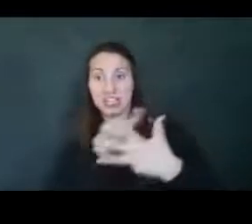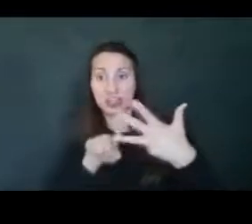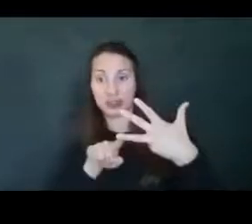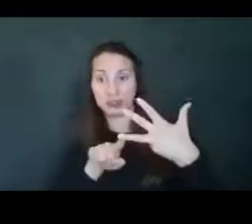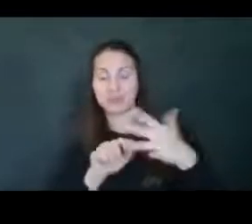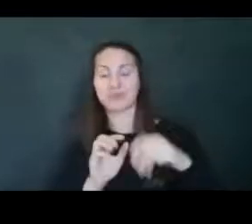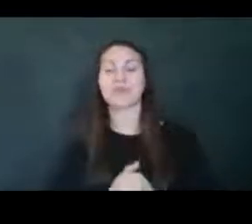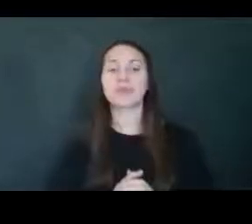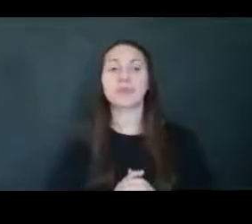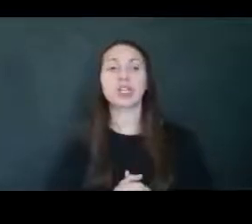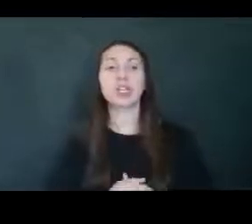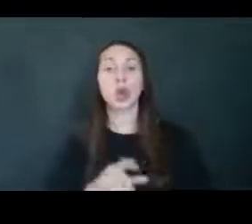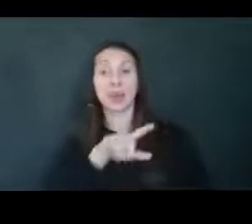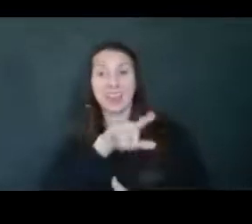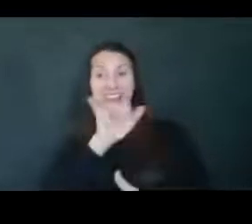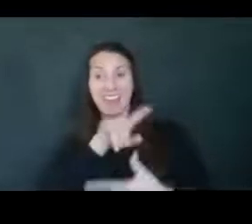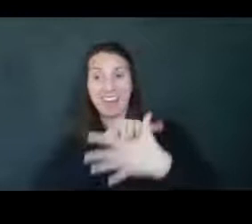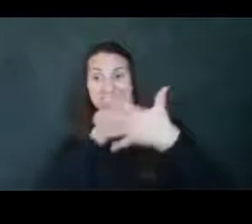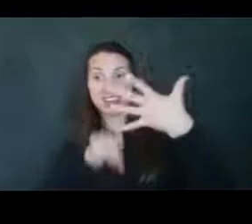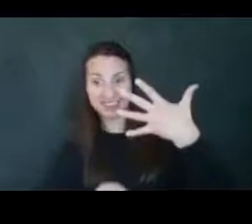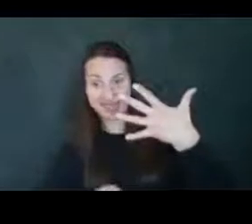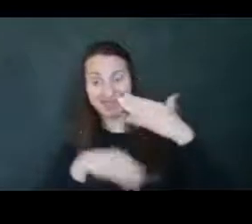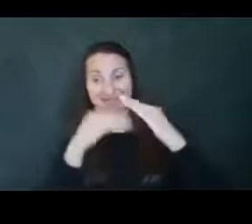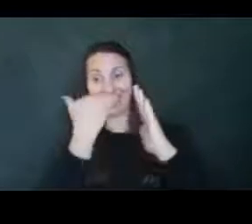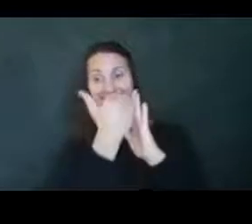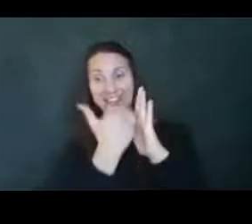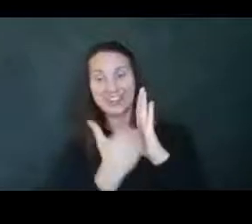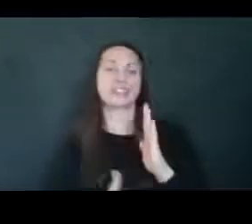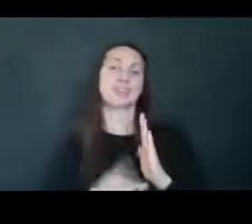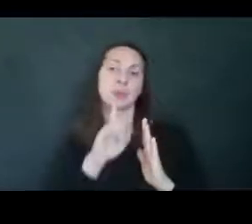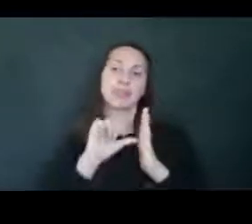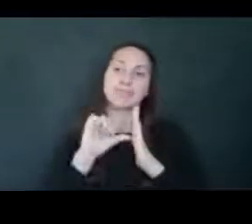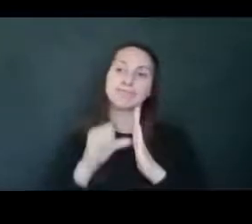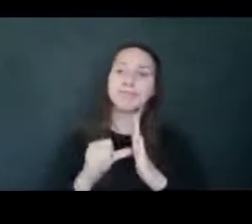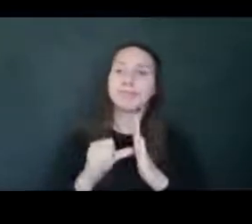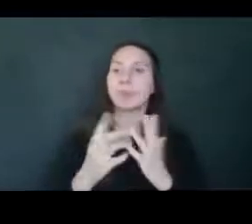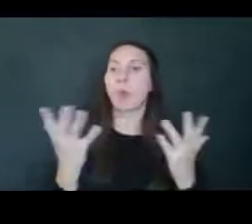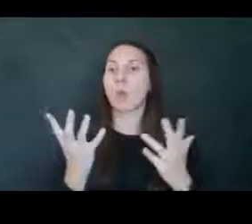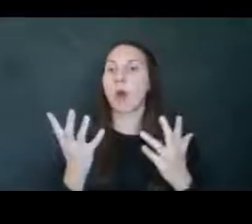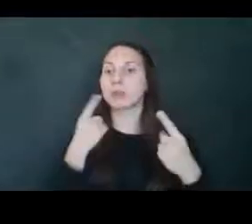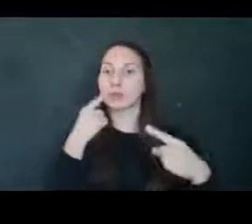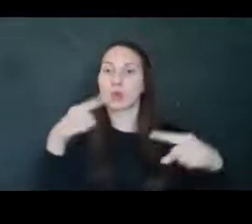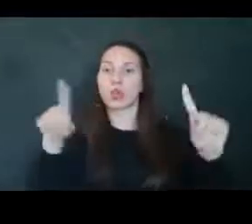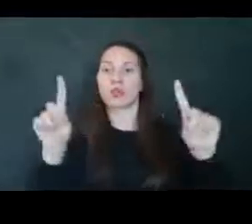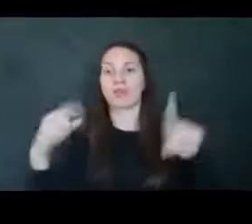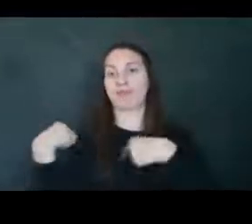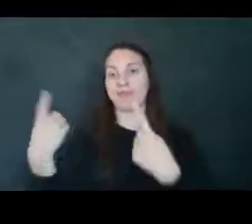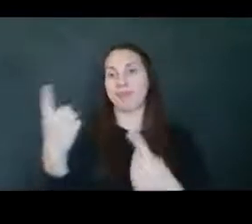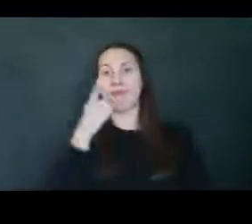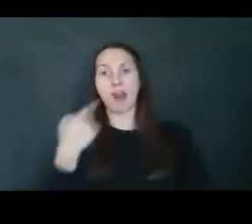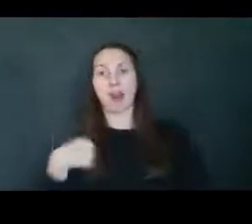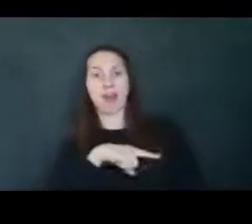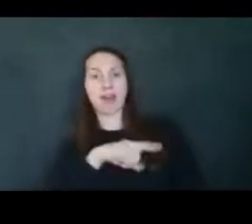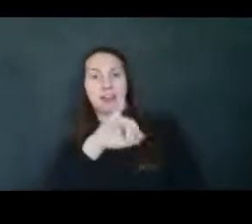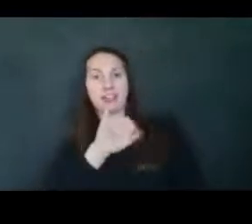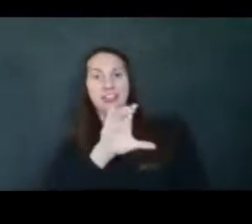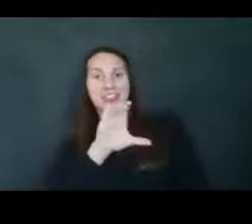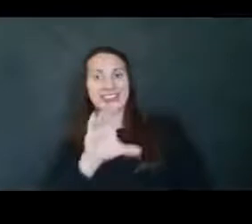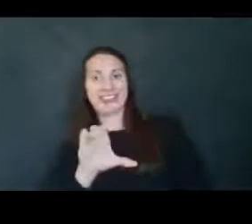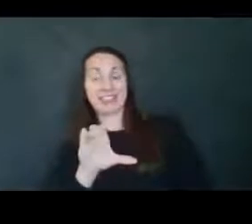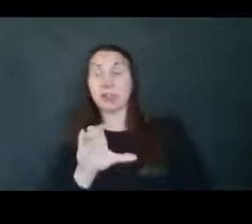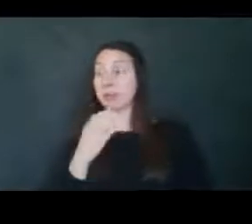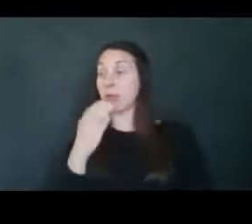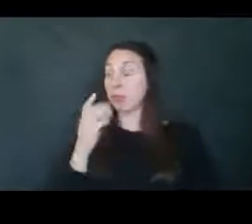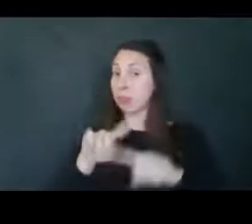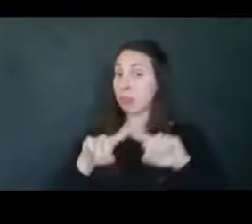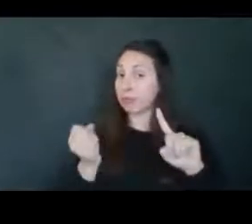these are highlights of what has been working for us at the JCC in Manhattan, but that might not be what works for you and your